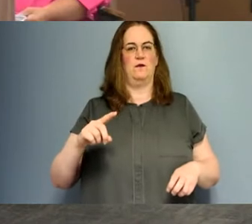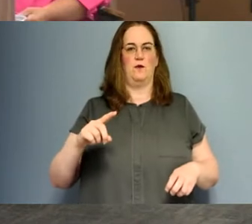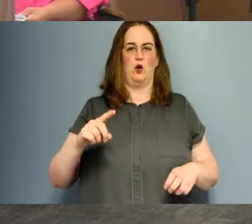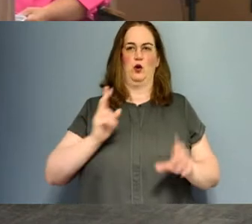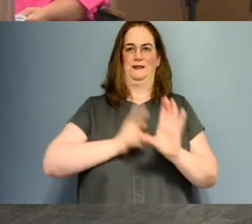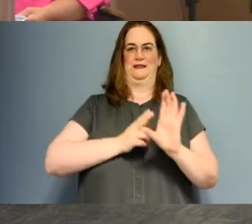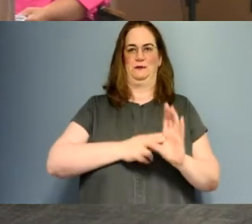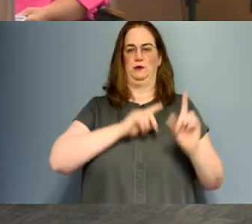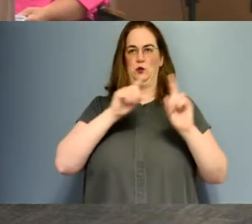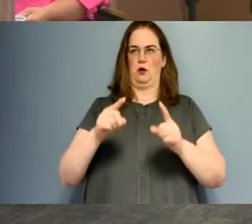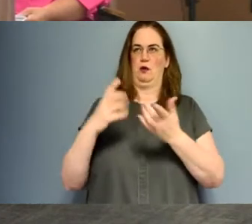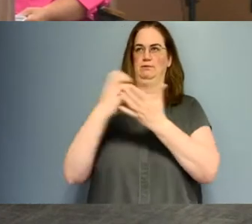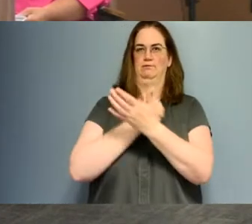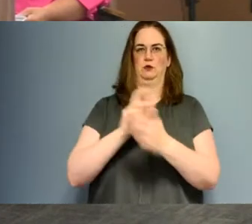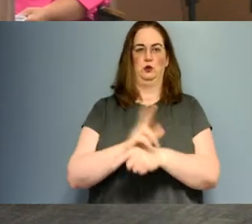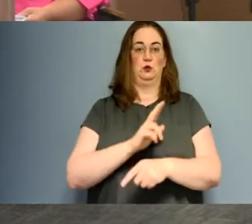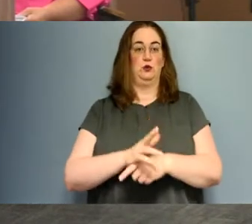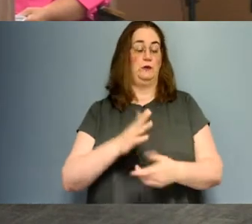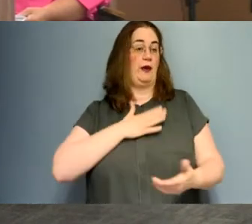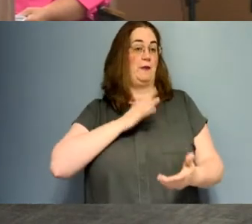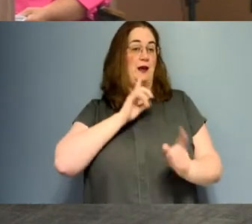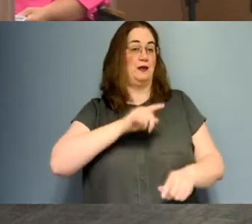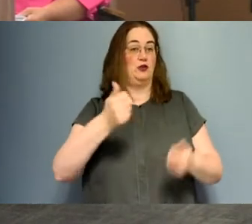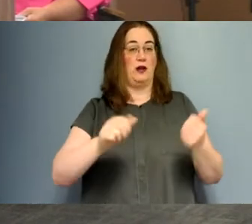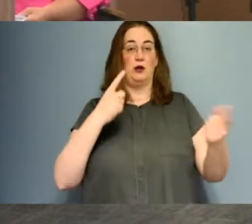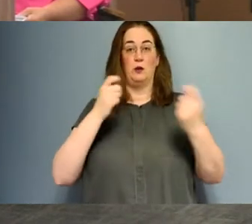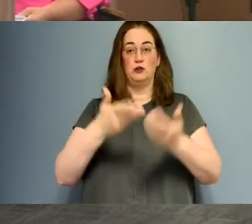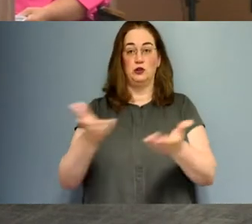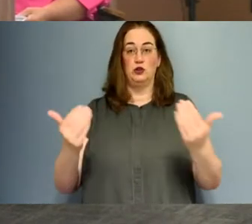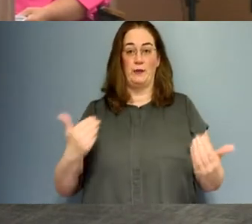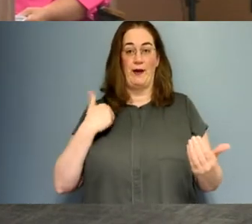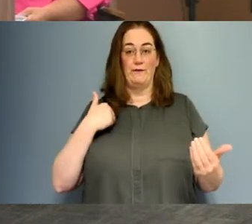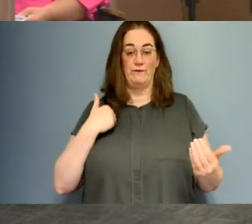use. I'm happy to answer any questions you may have.